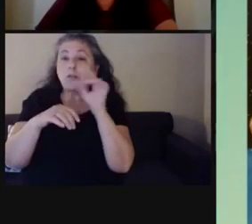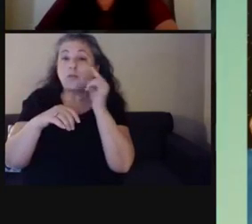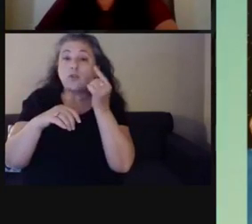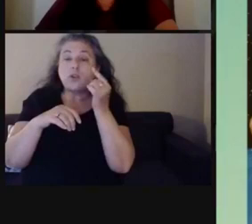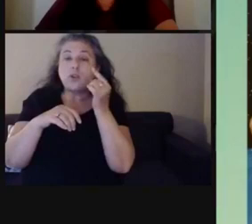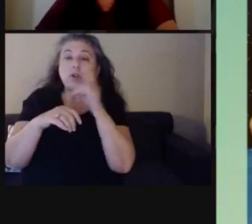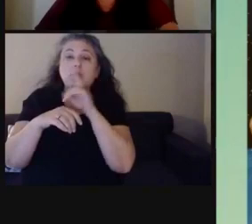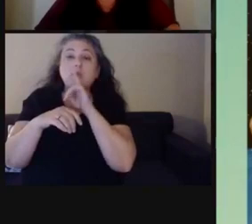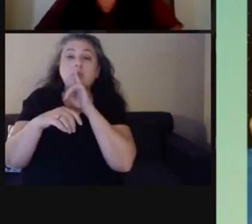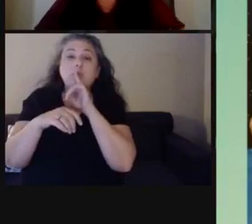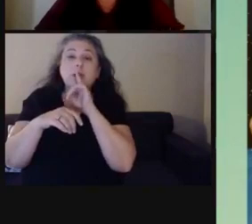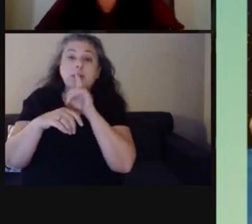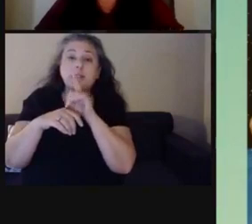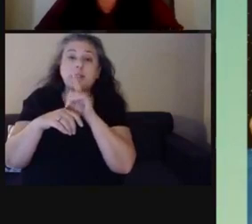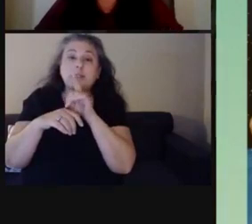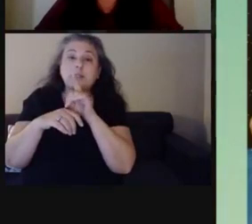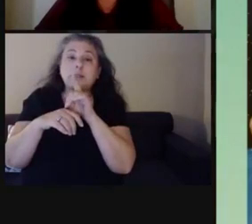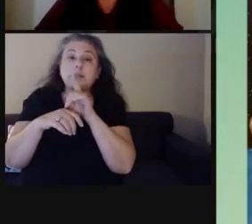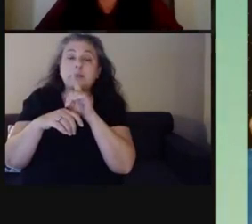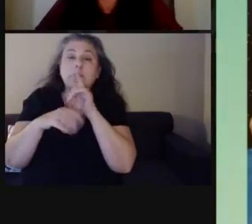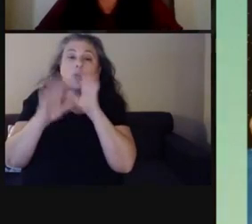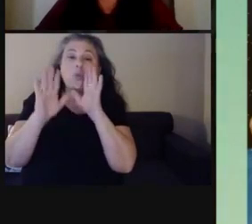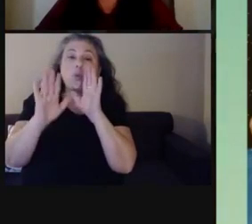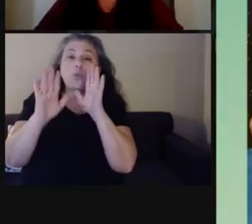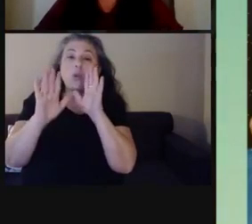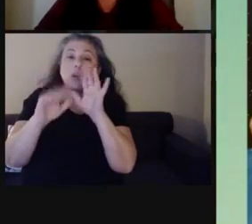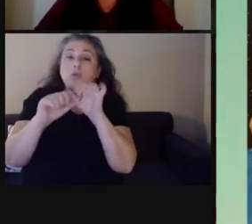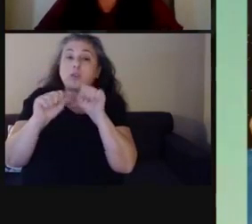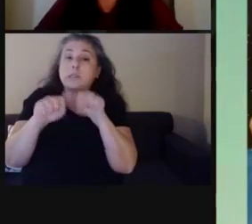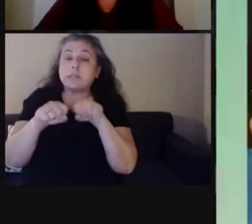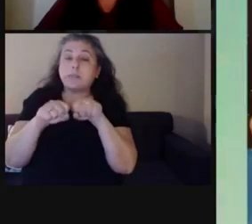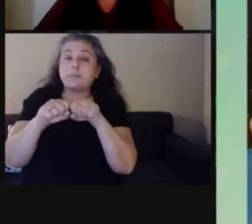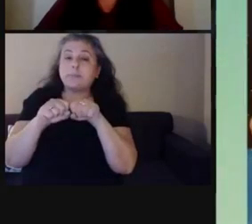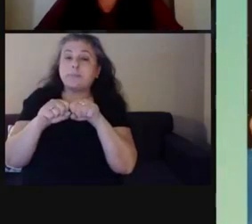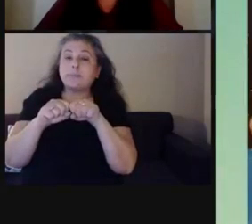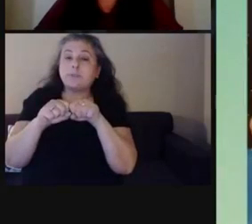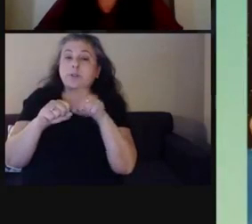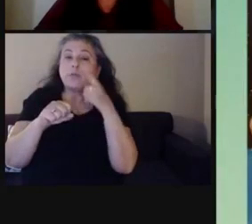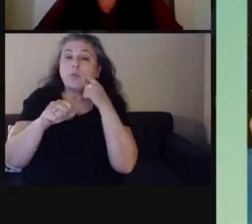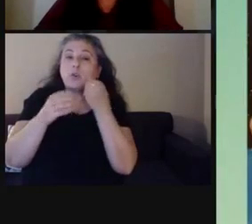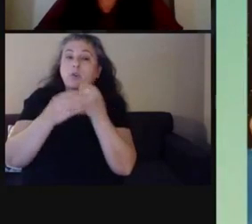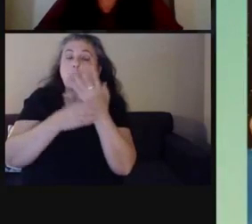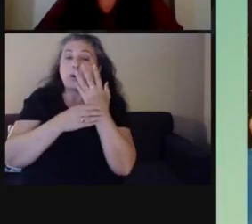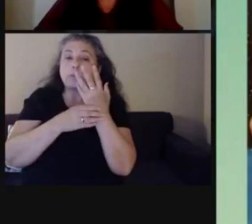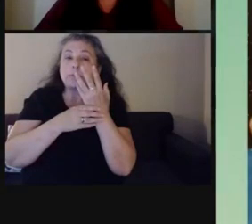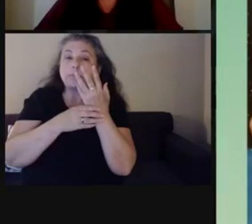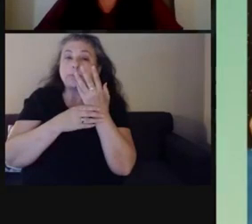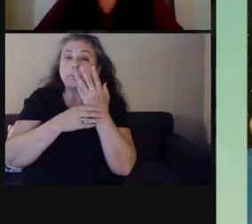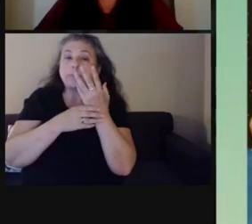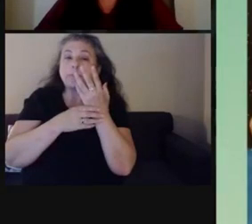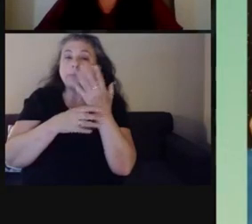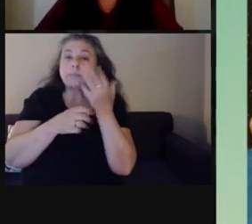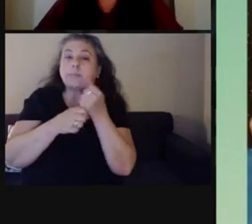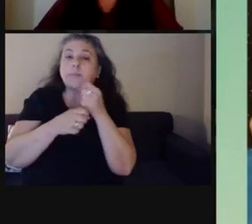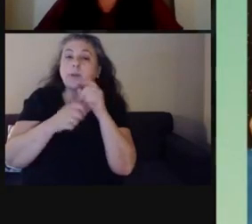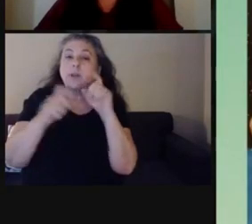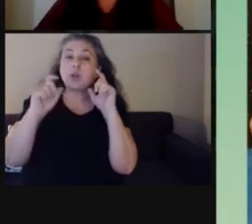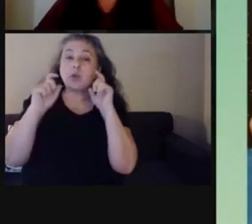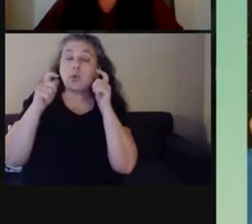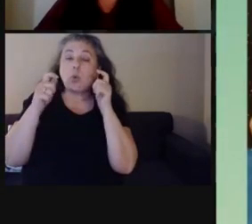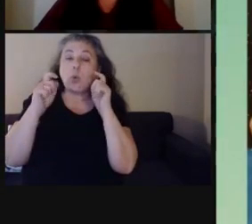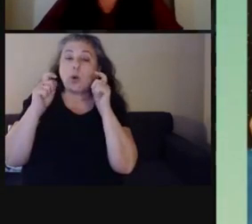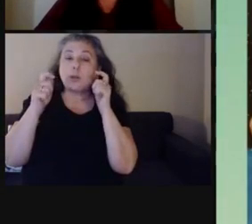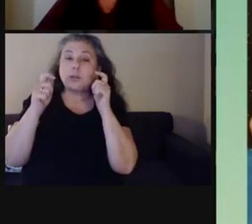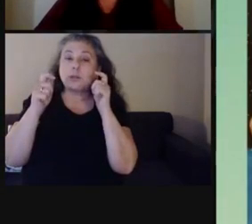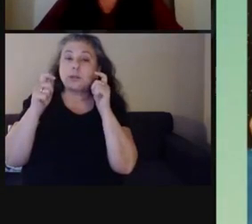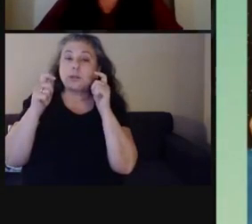it really is a really wonderful system of growing. You get the corn